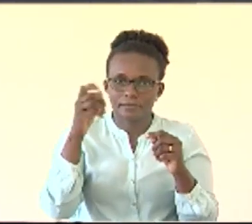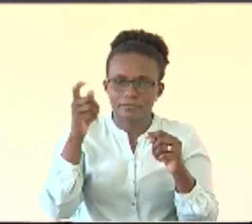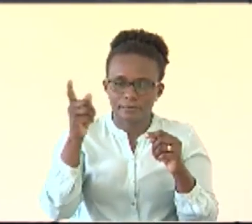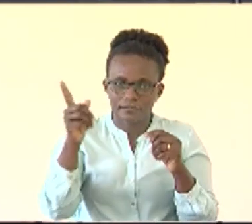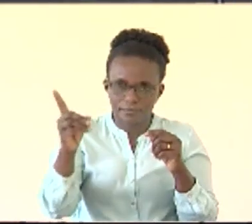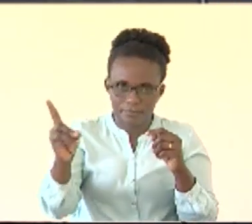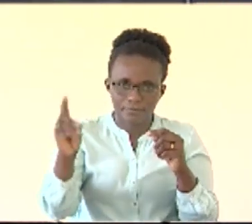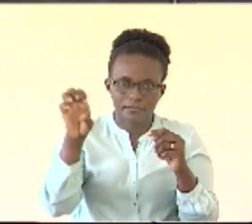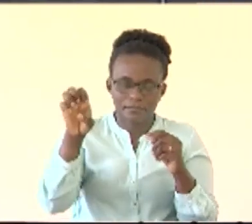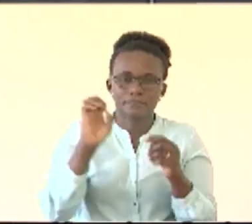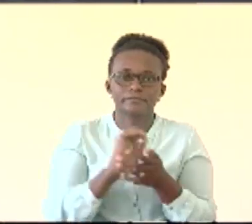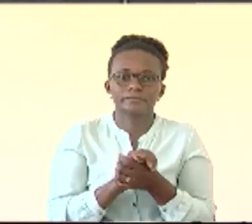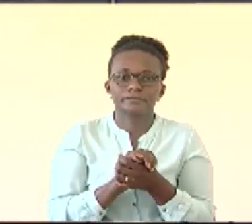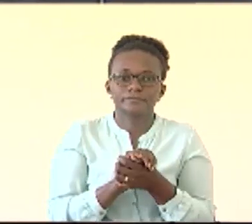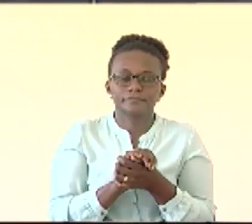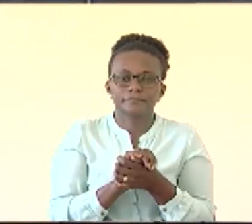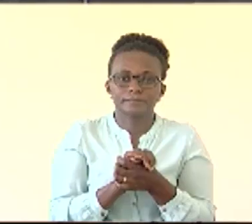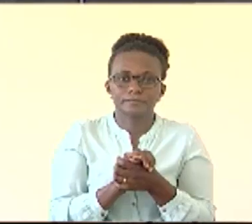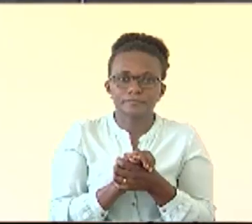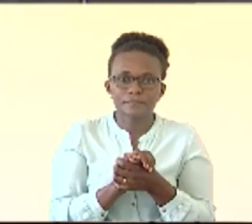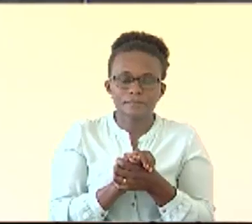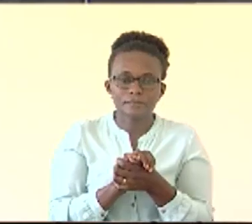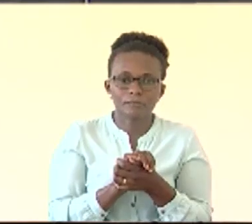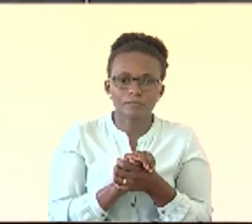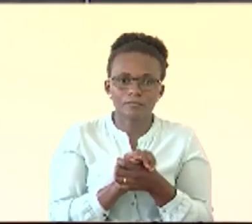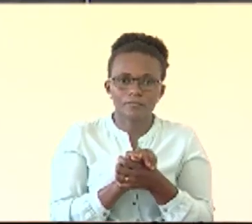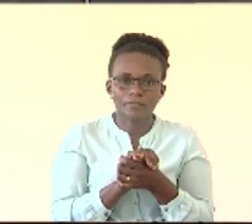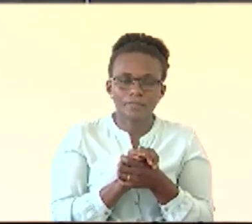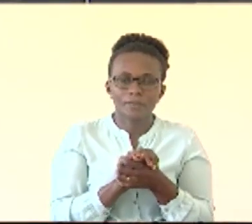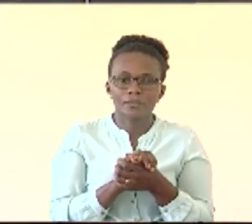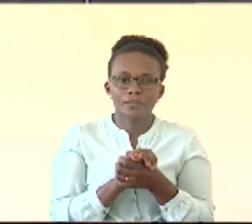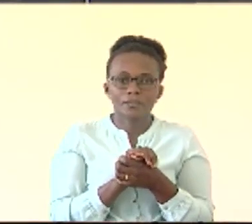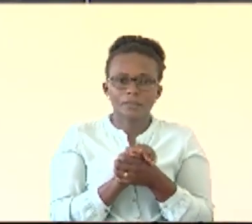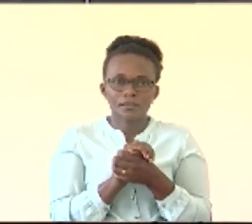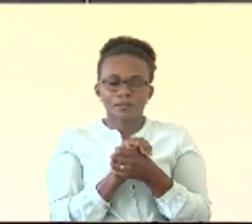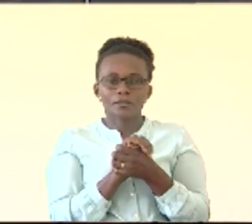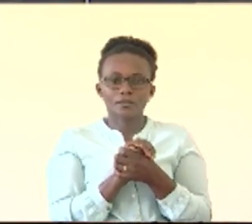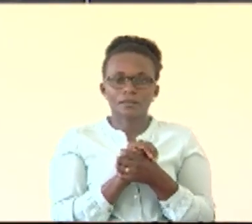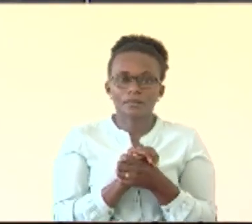of the ions discharges. You remember we mentioned the